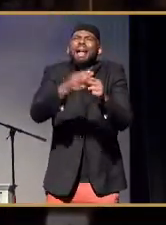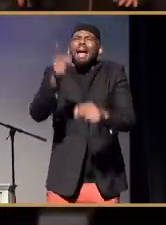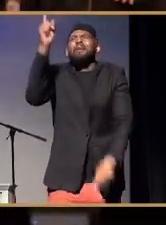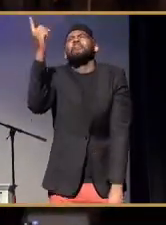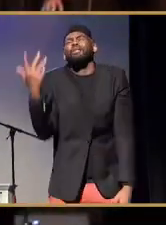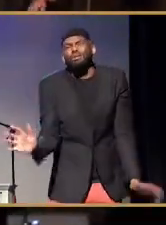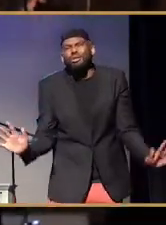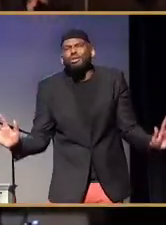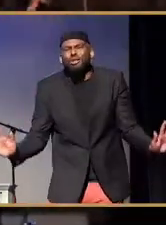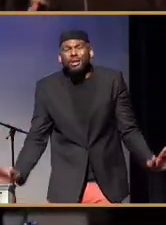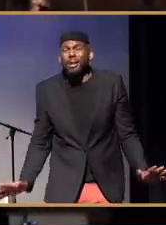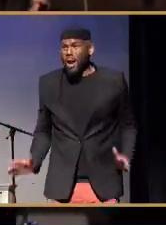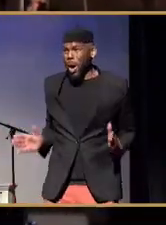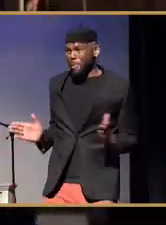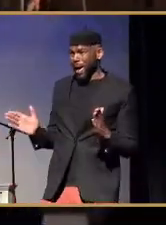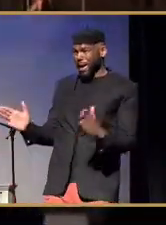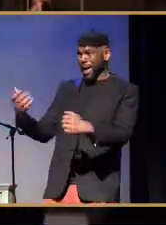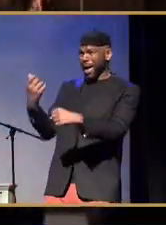name.